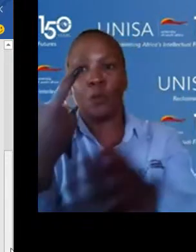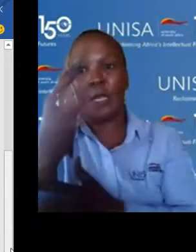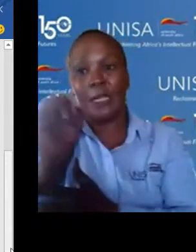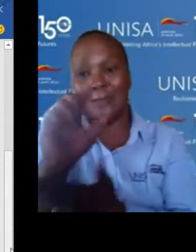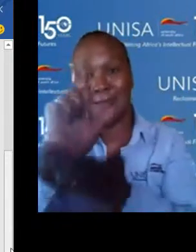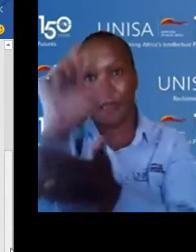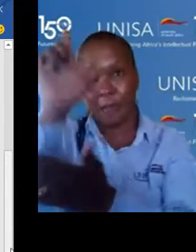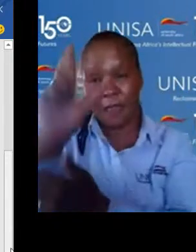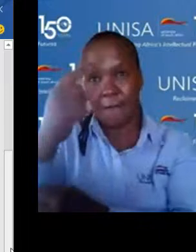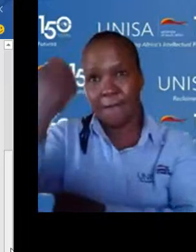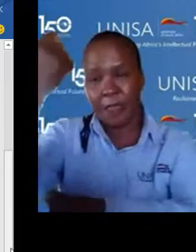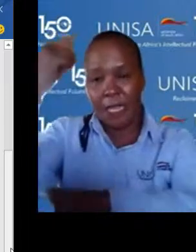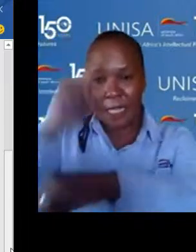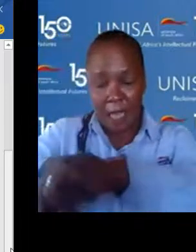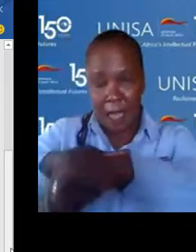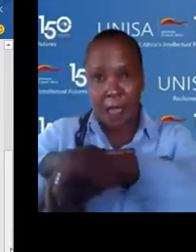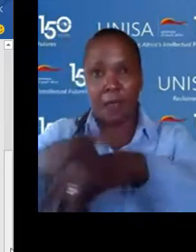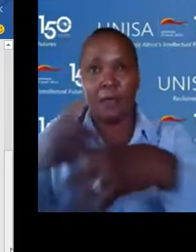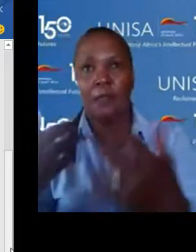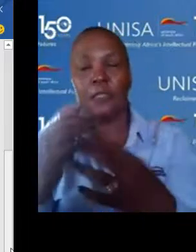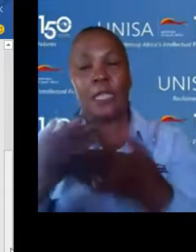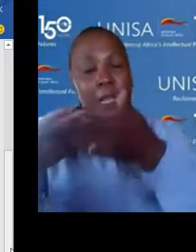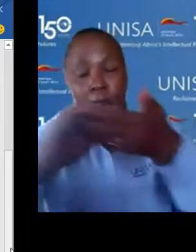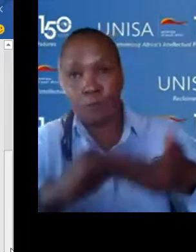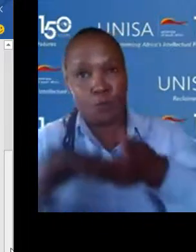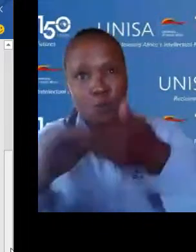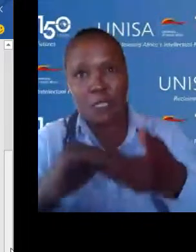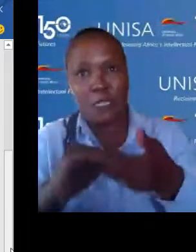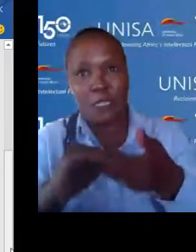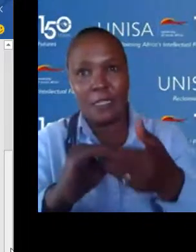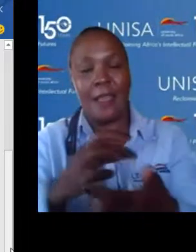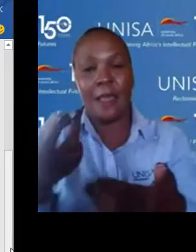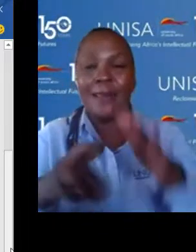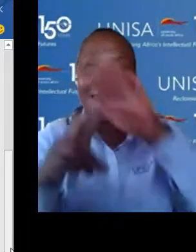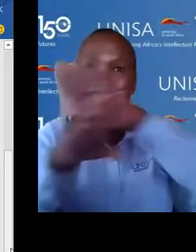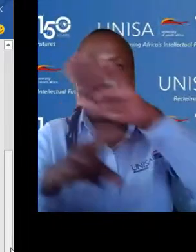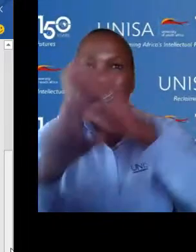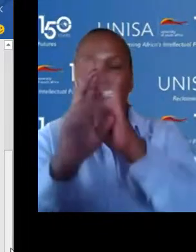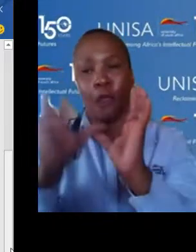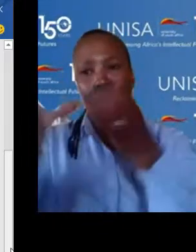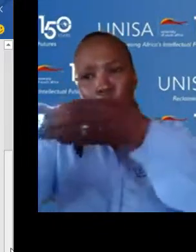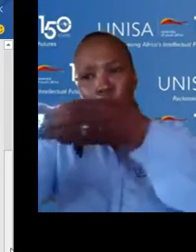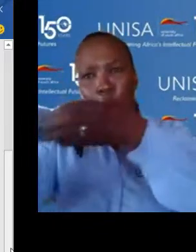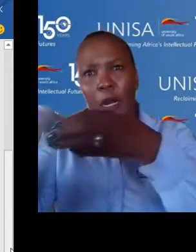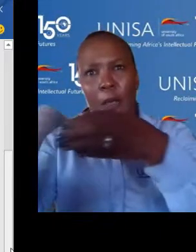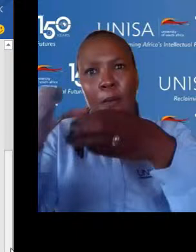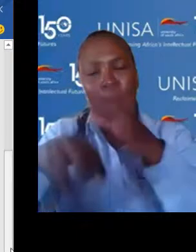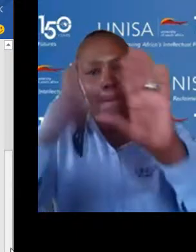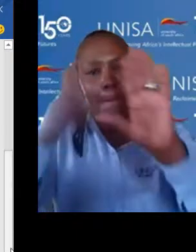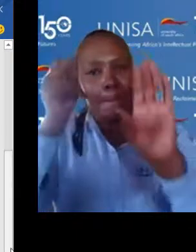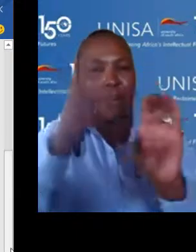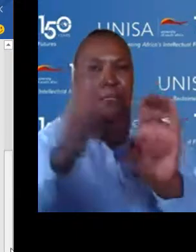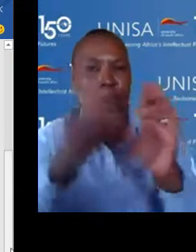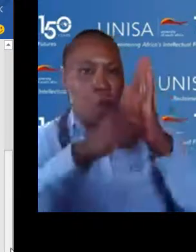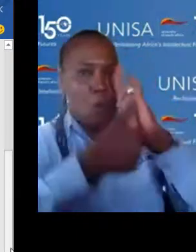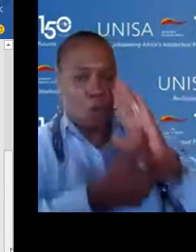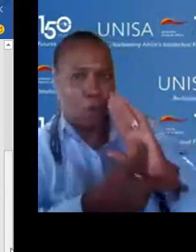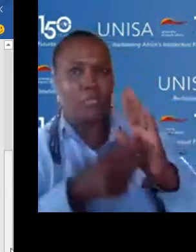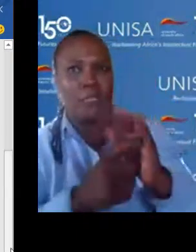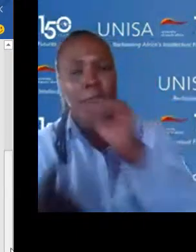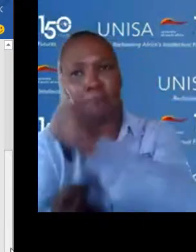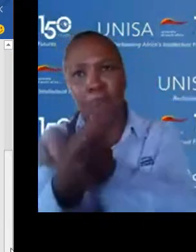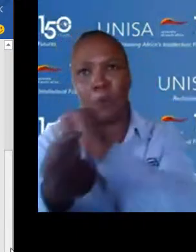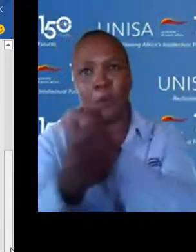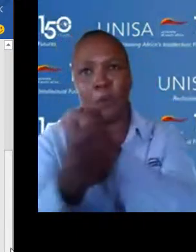first time, the association and regional forums participated in a policy conference facilitated